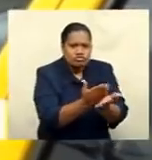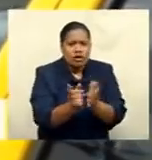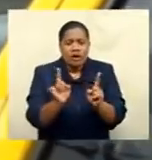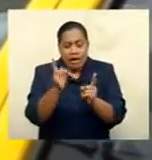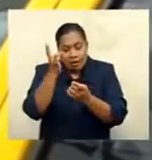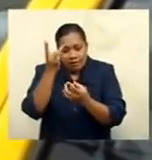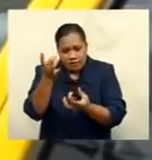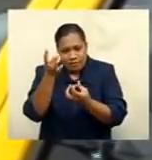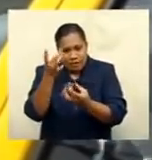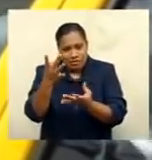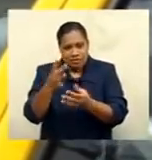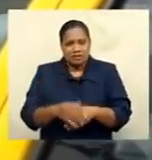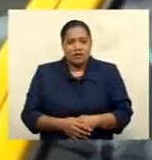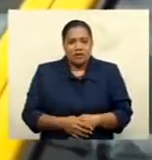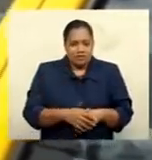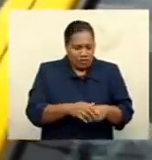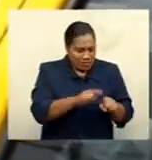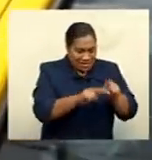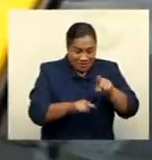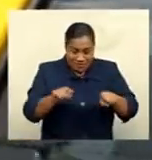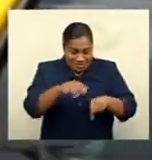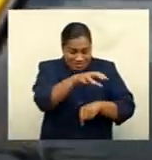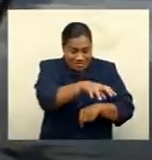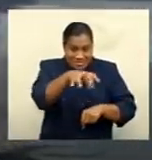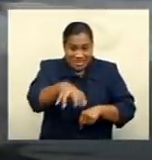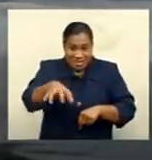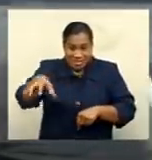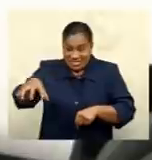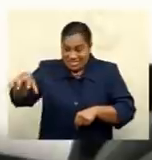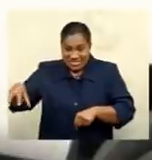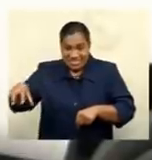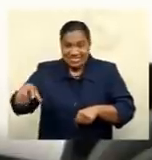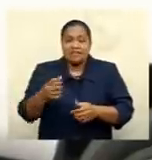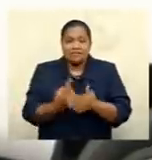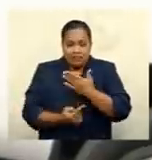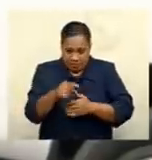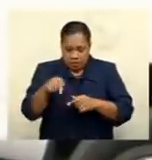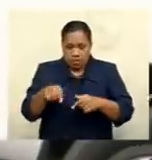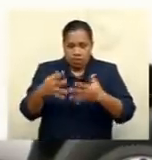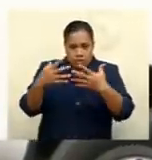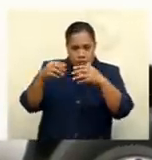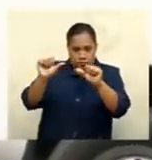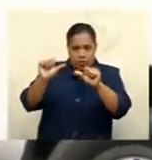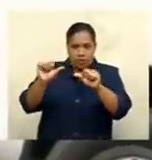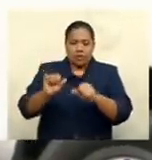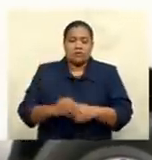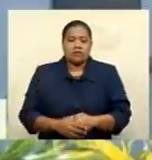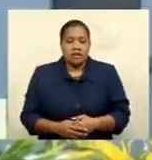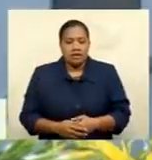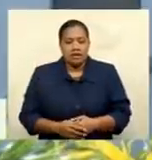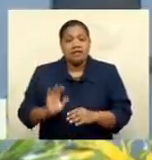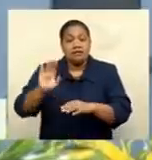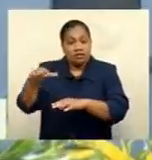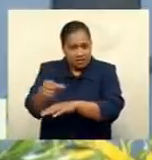between multi-agencies has been key to the success of this operation. More